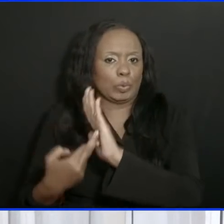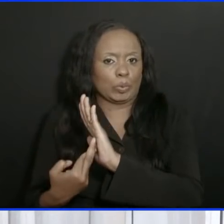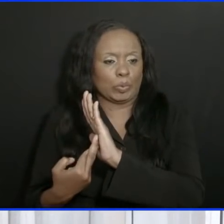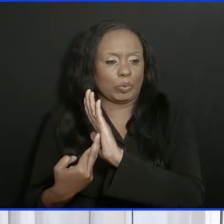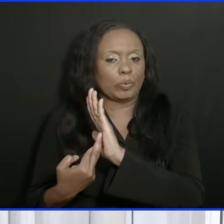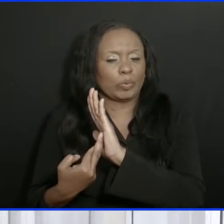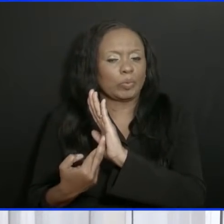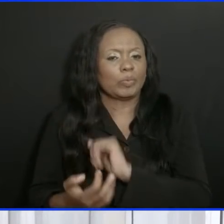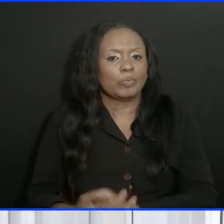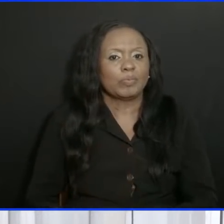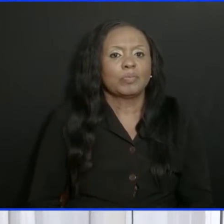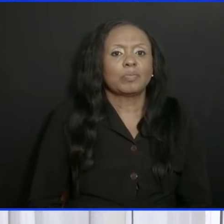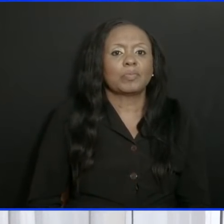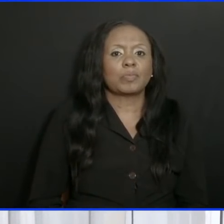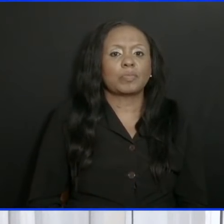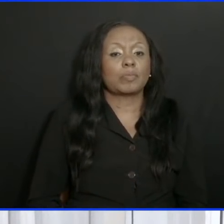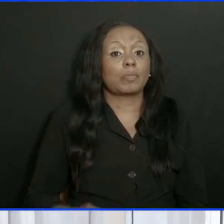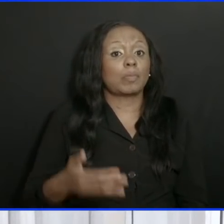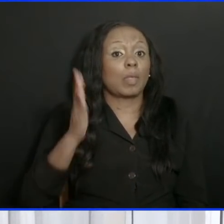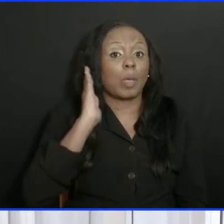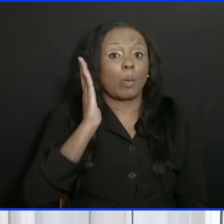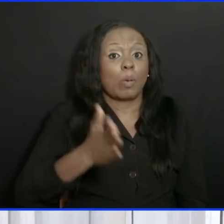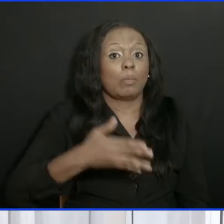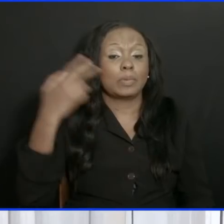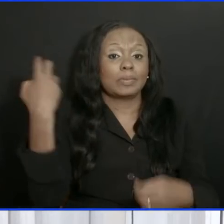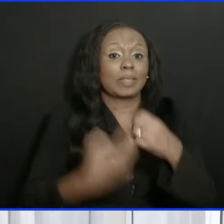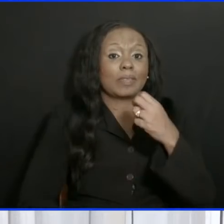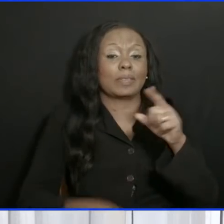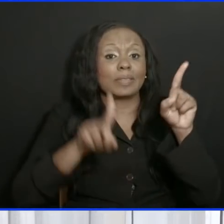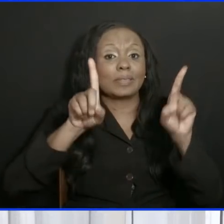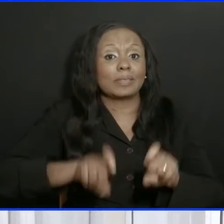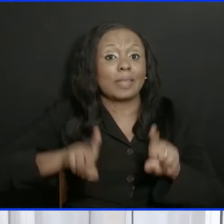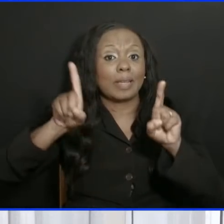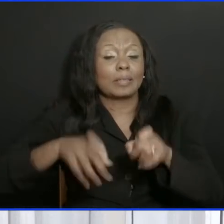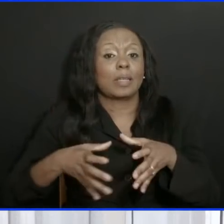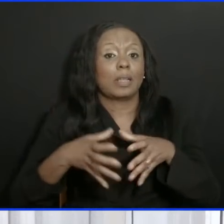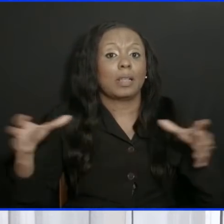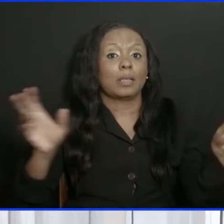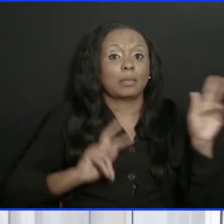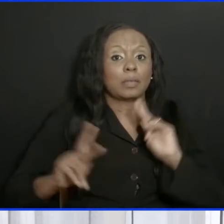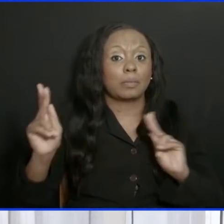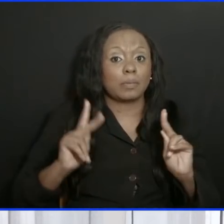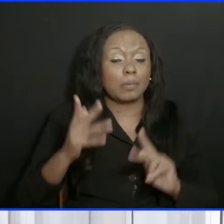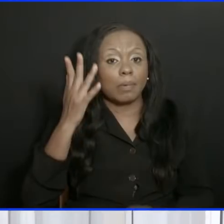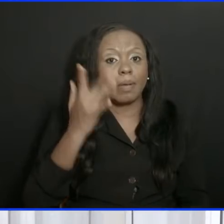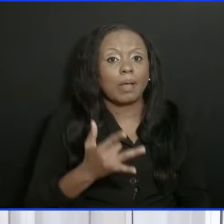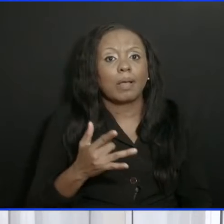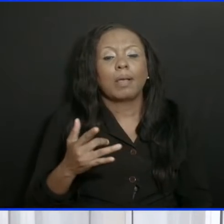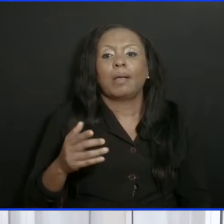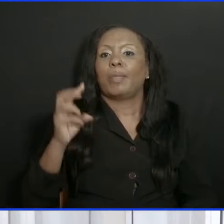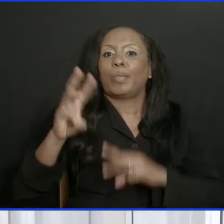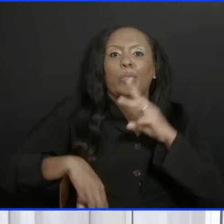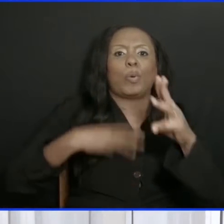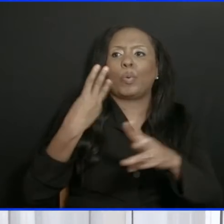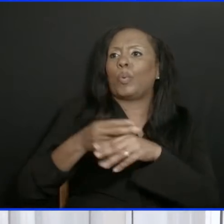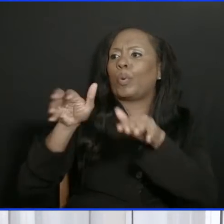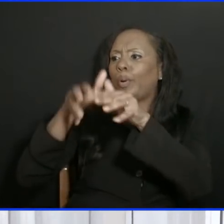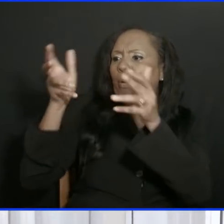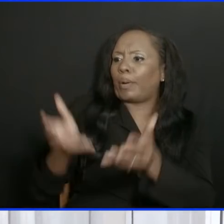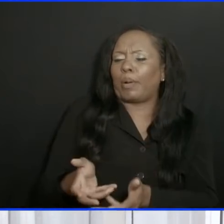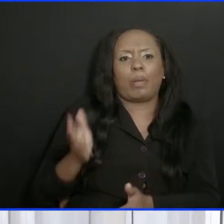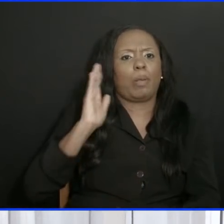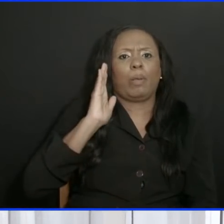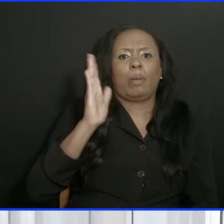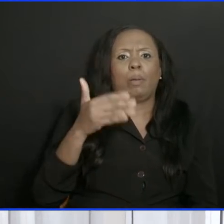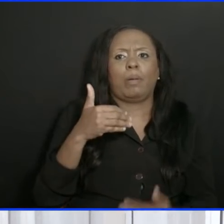many instances, it's going to be difficult to test a lot of people, largely because the world itself is going to probably face shortages with